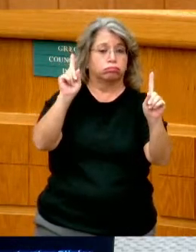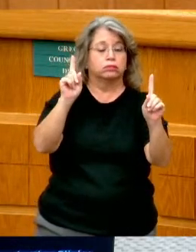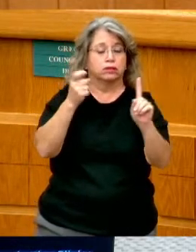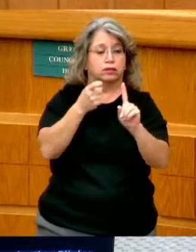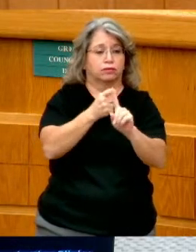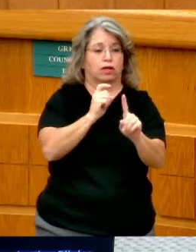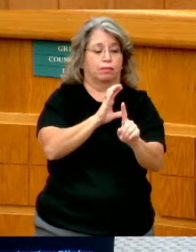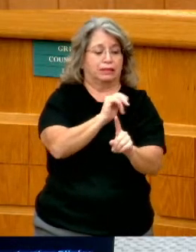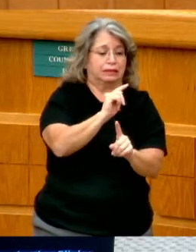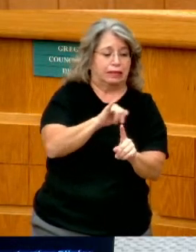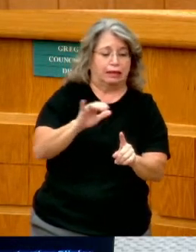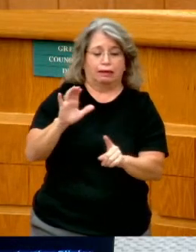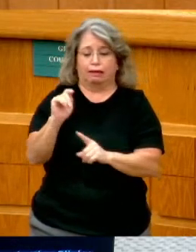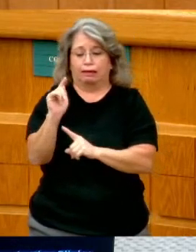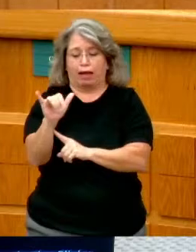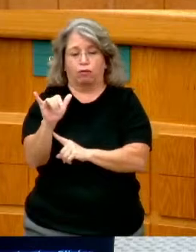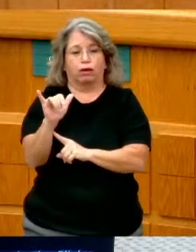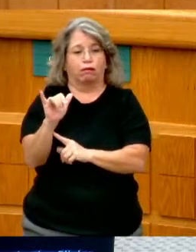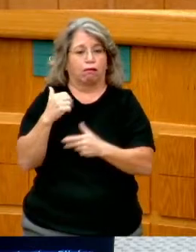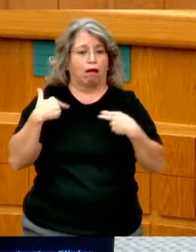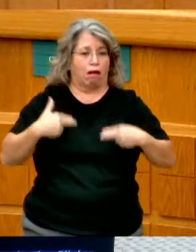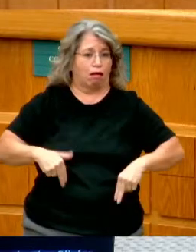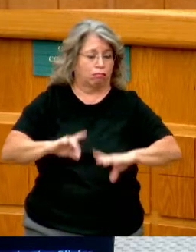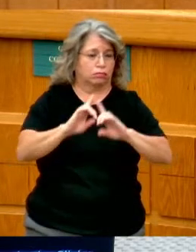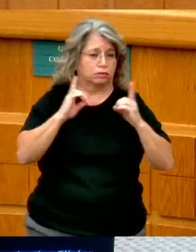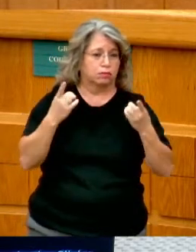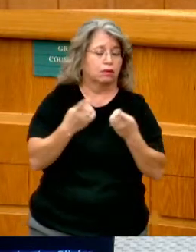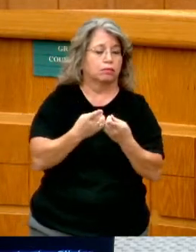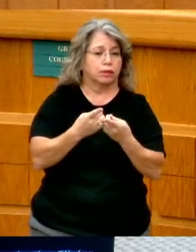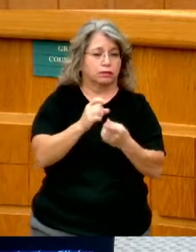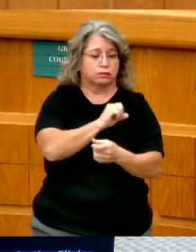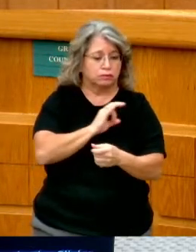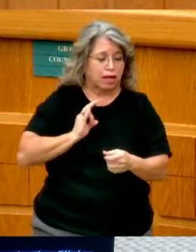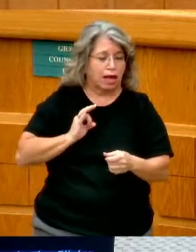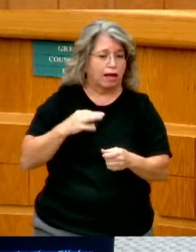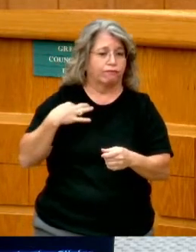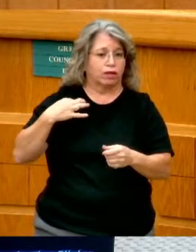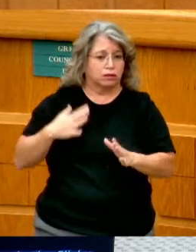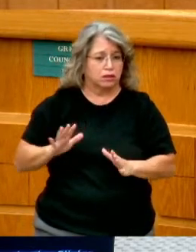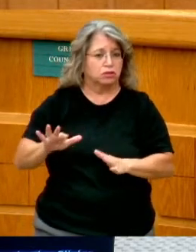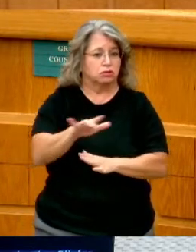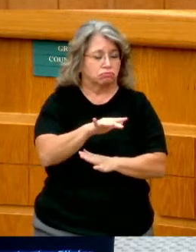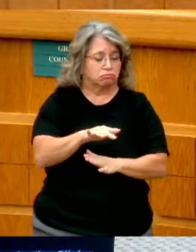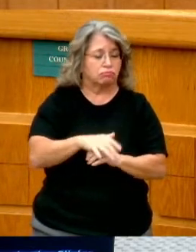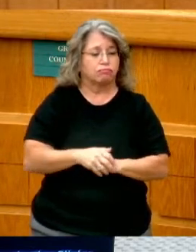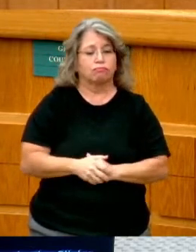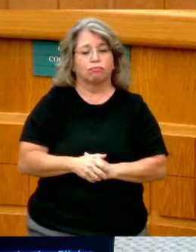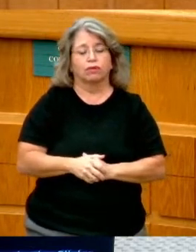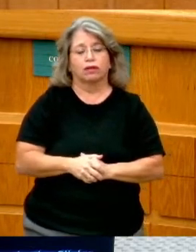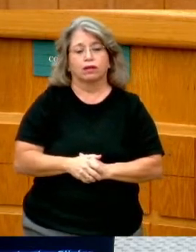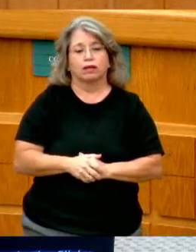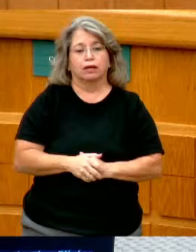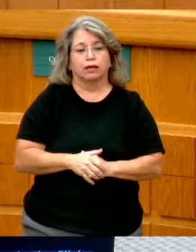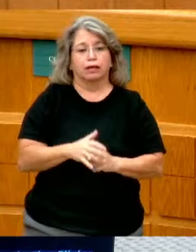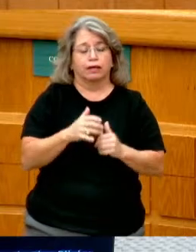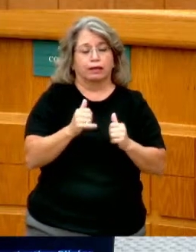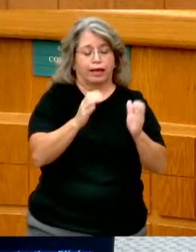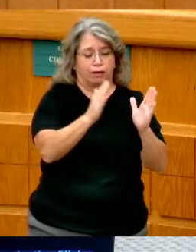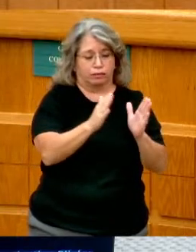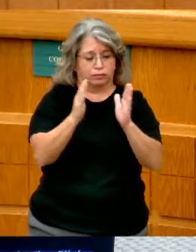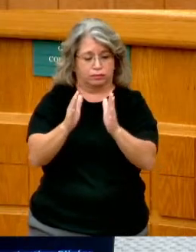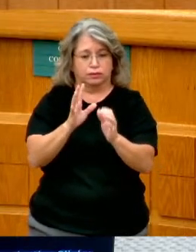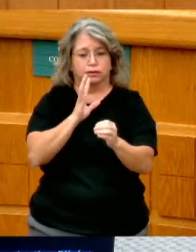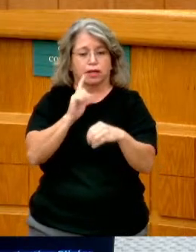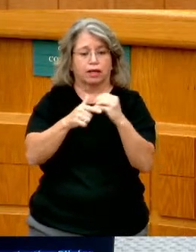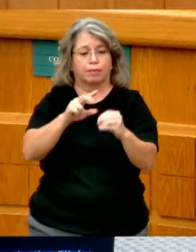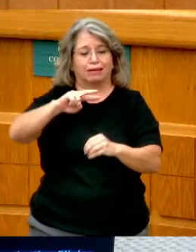County Health District and the staff and volunteers. Let's go ahead and move into our second dose clinics, which